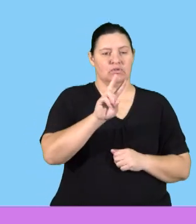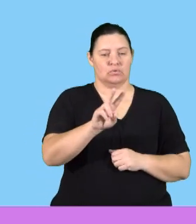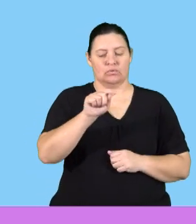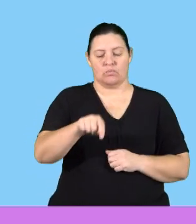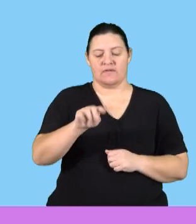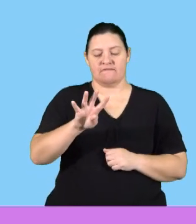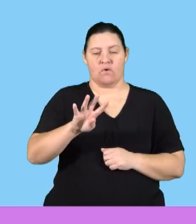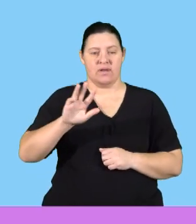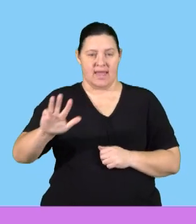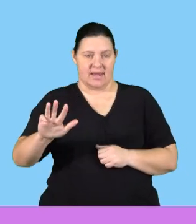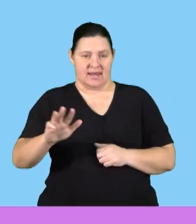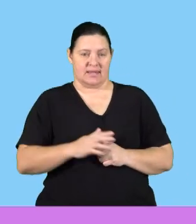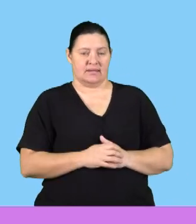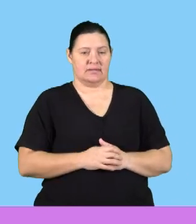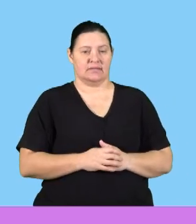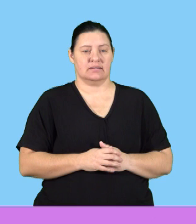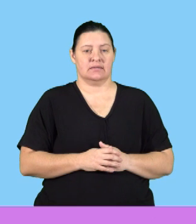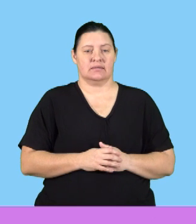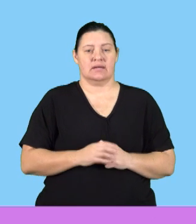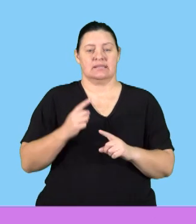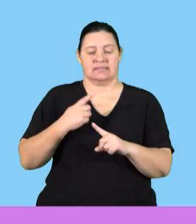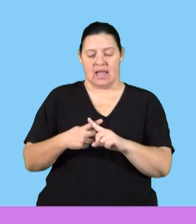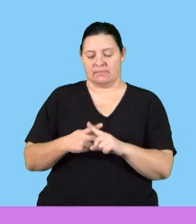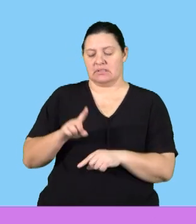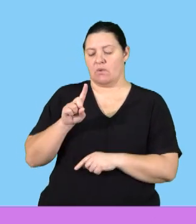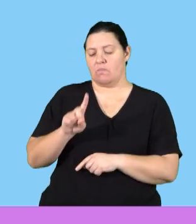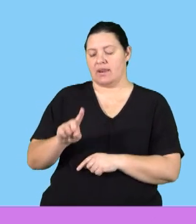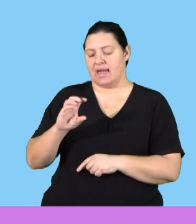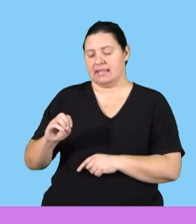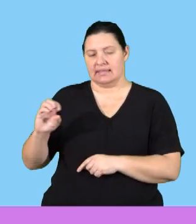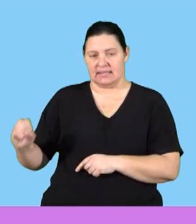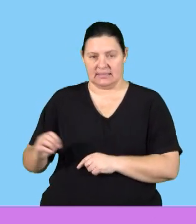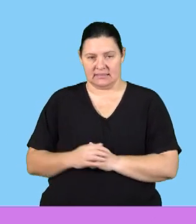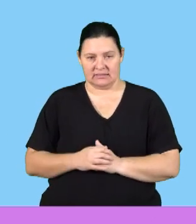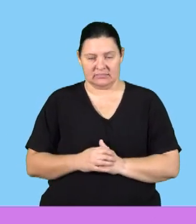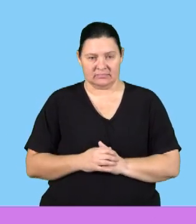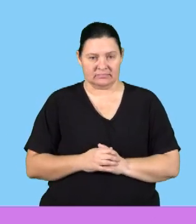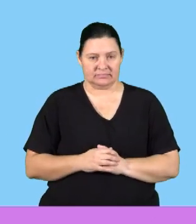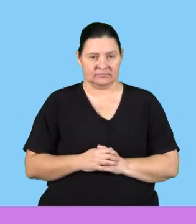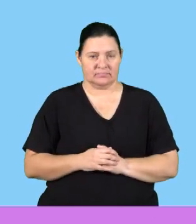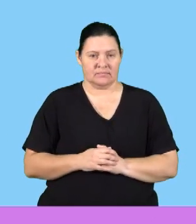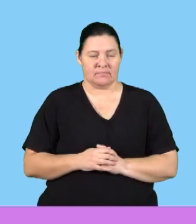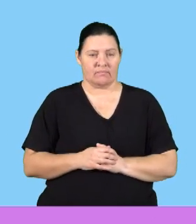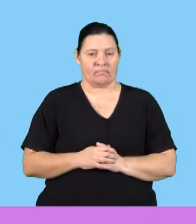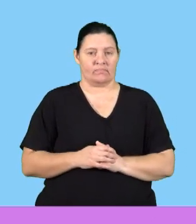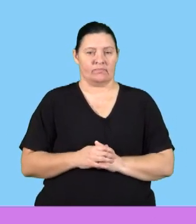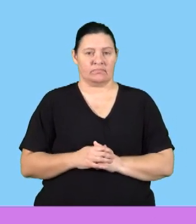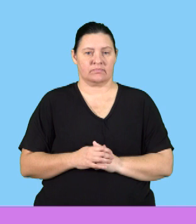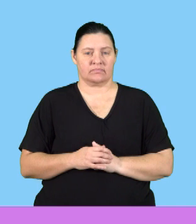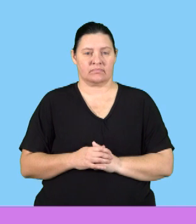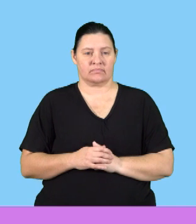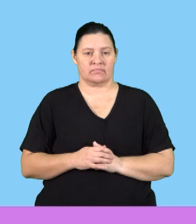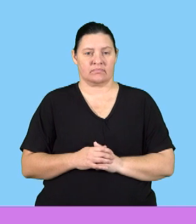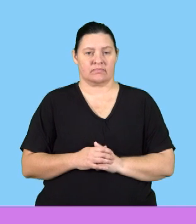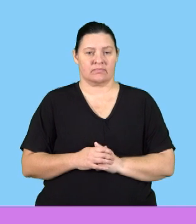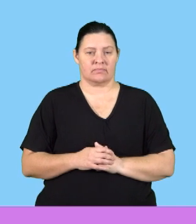by 52 rand 49. And then the answer we are getting, we multiply